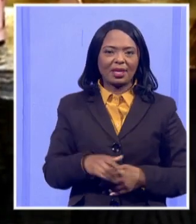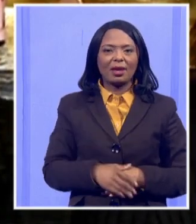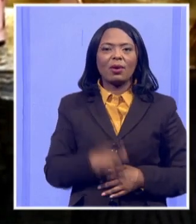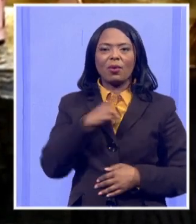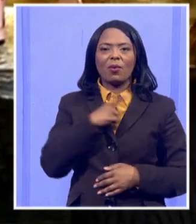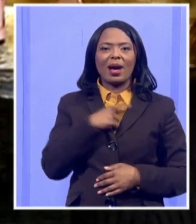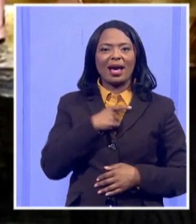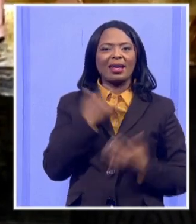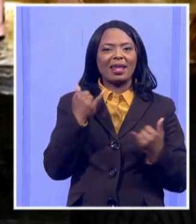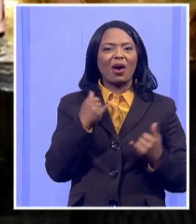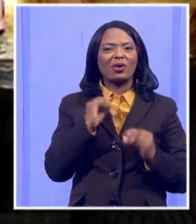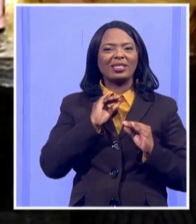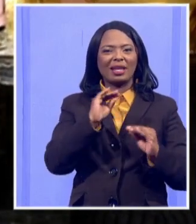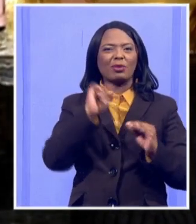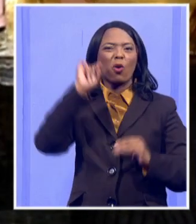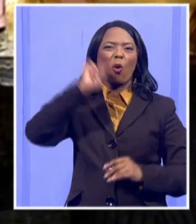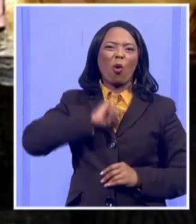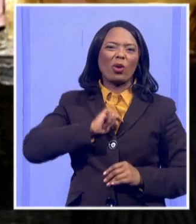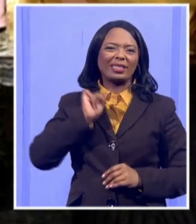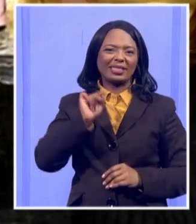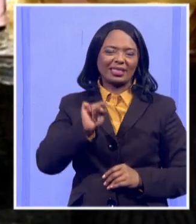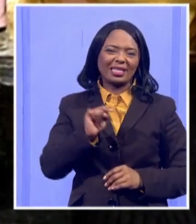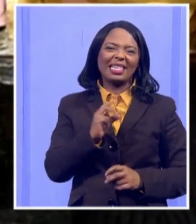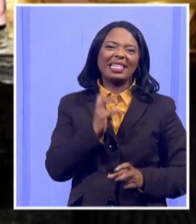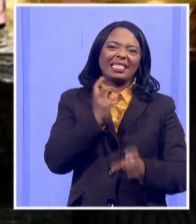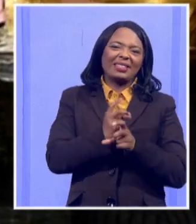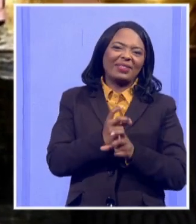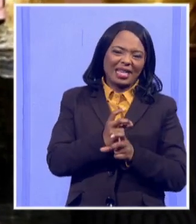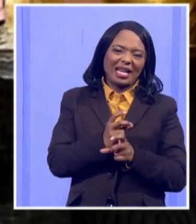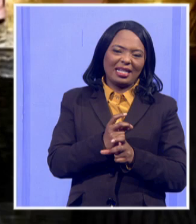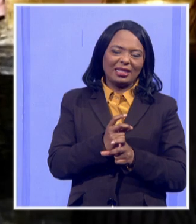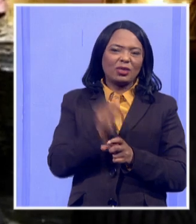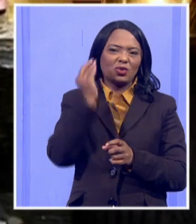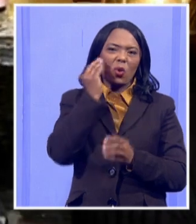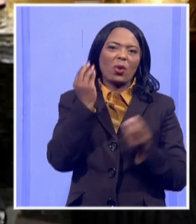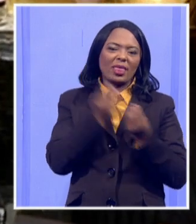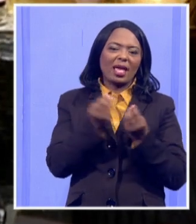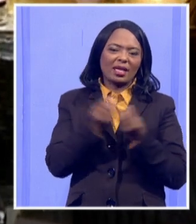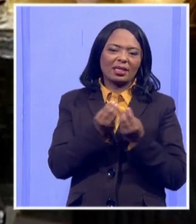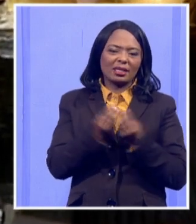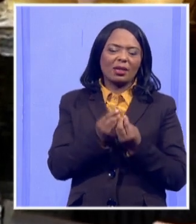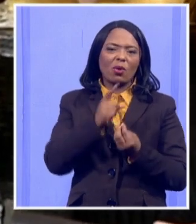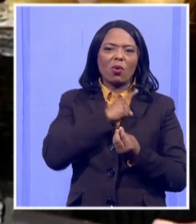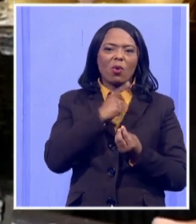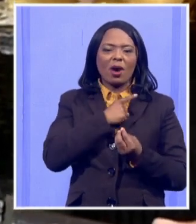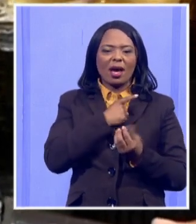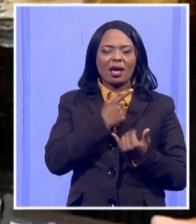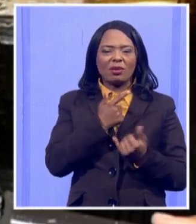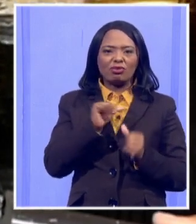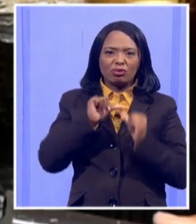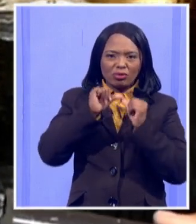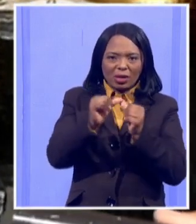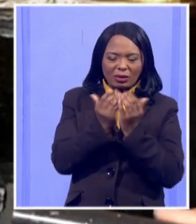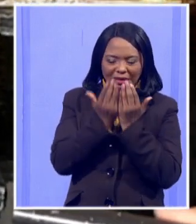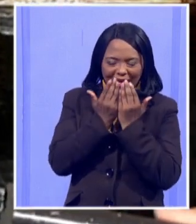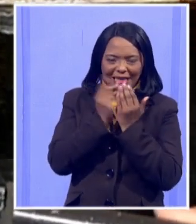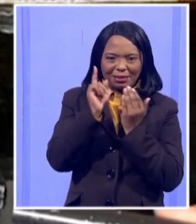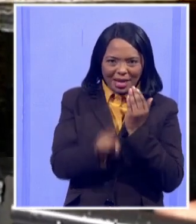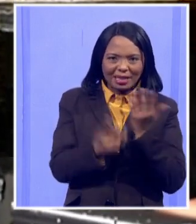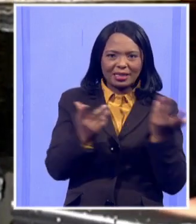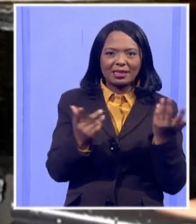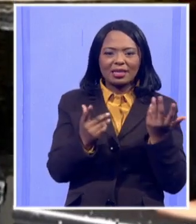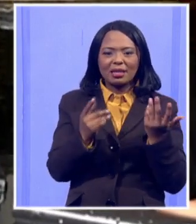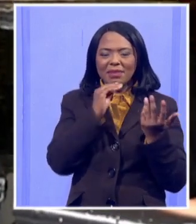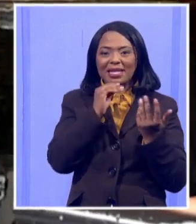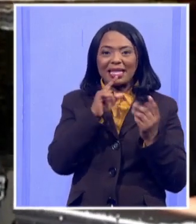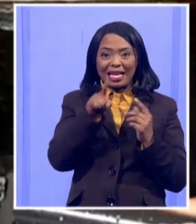so we find it more difficult to know the things because it's constantly studying. For me, it is a big